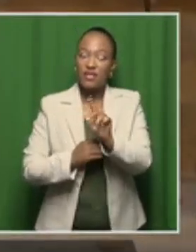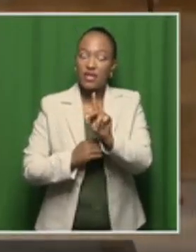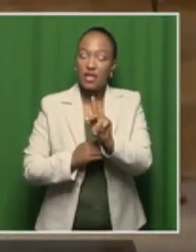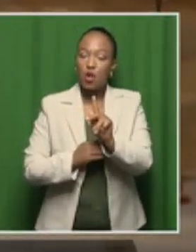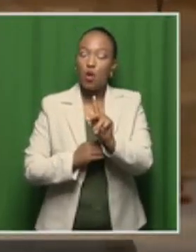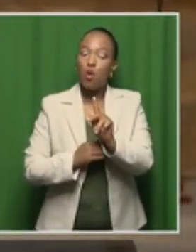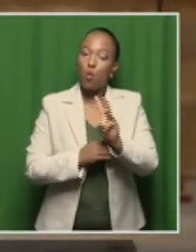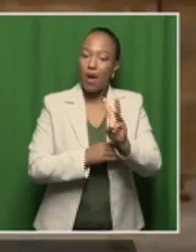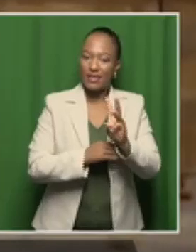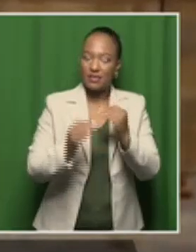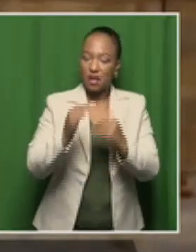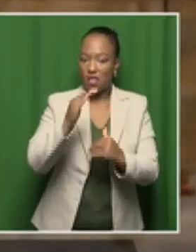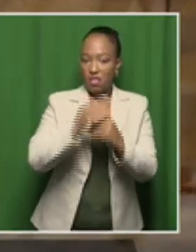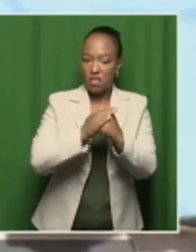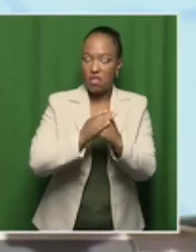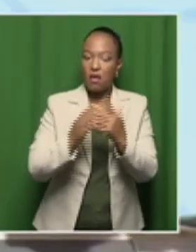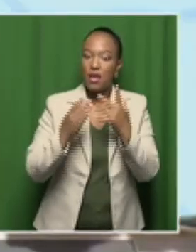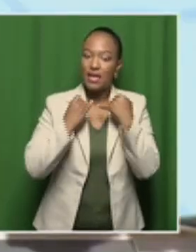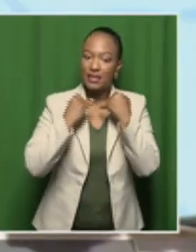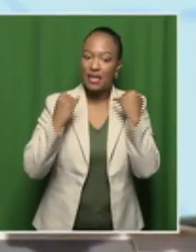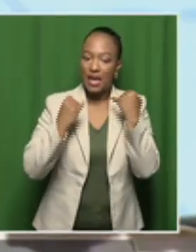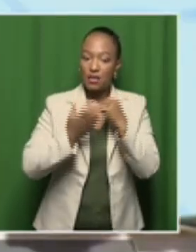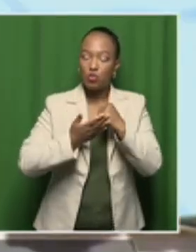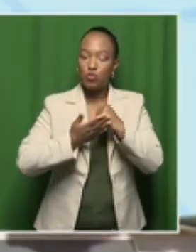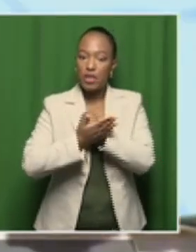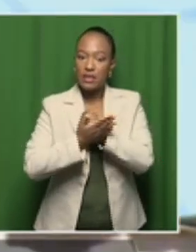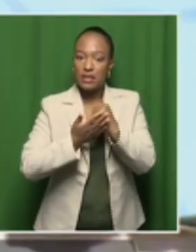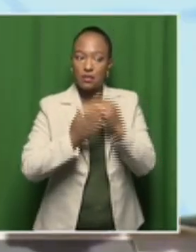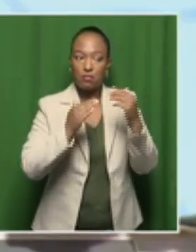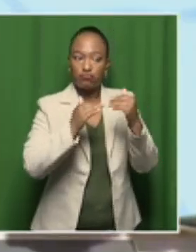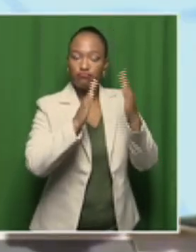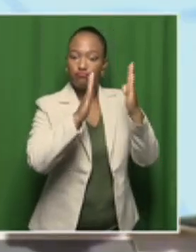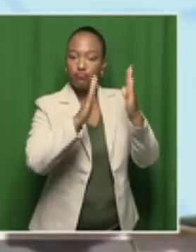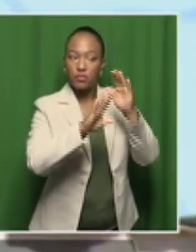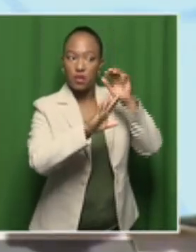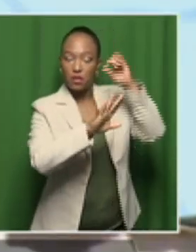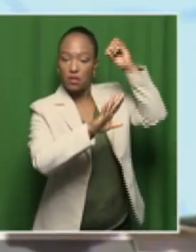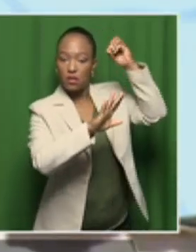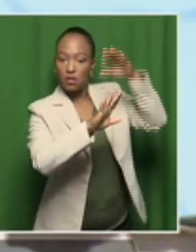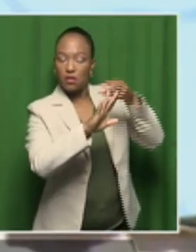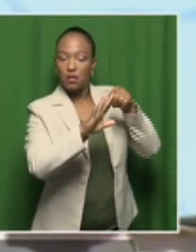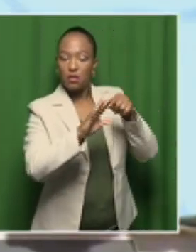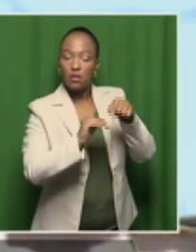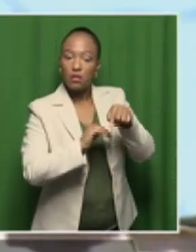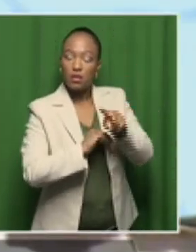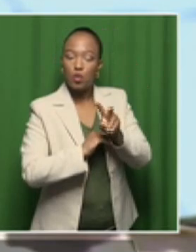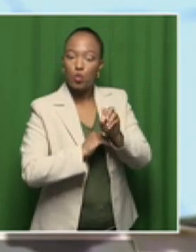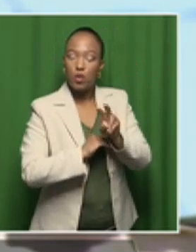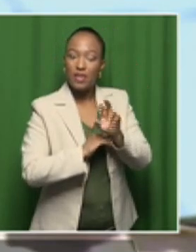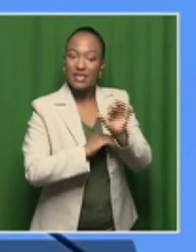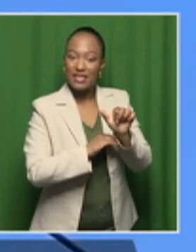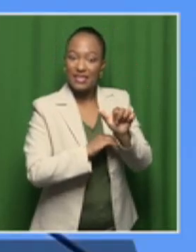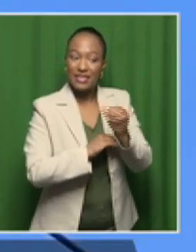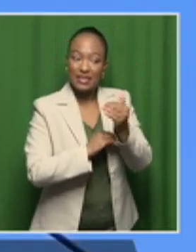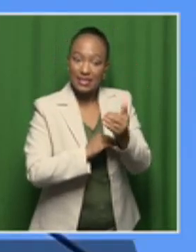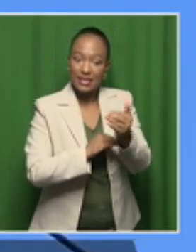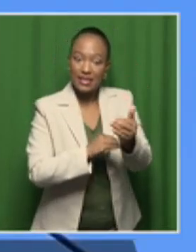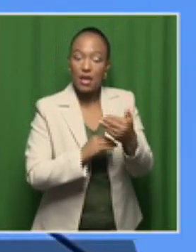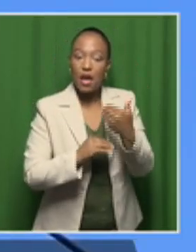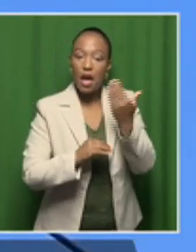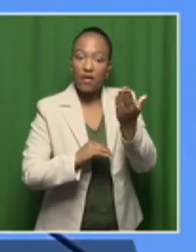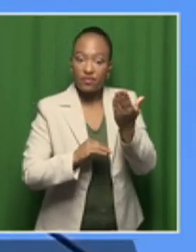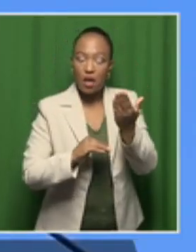says the deadline for registration of solar systems is 31st of March 2026, after which penalties and